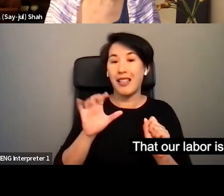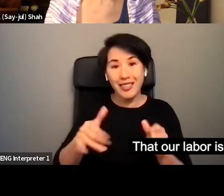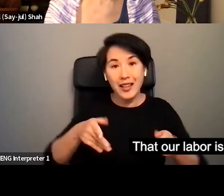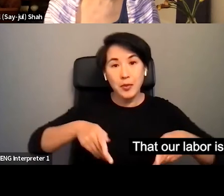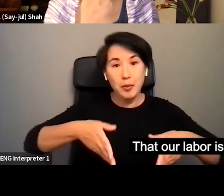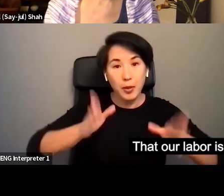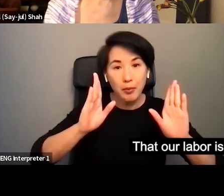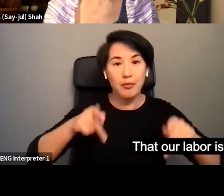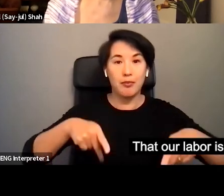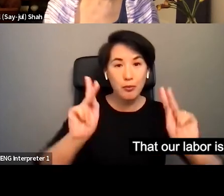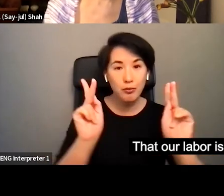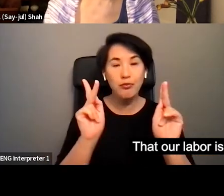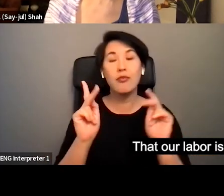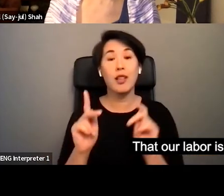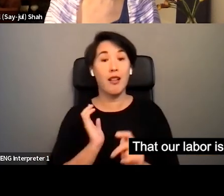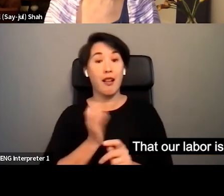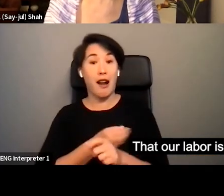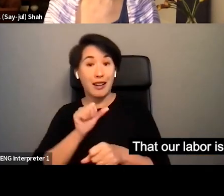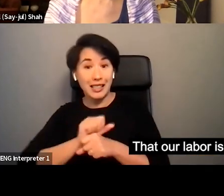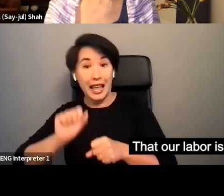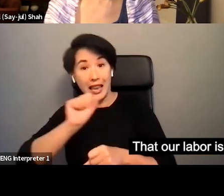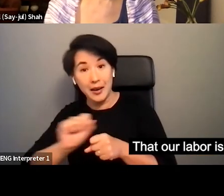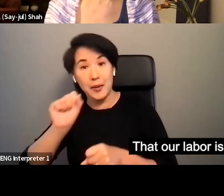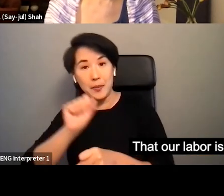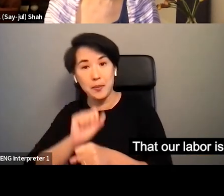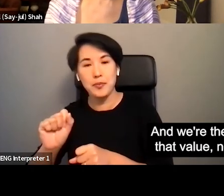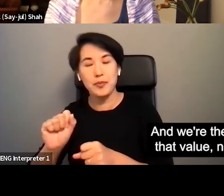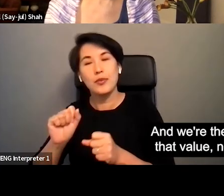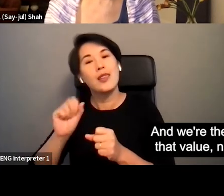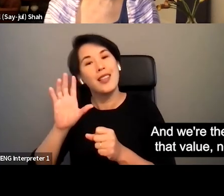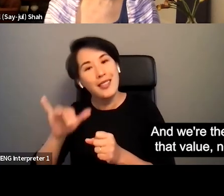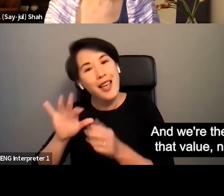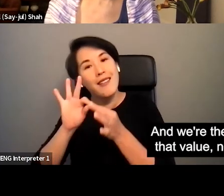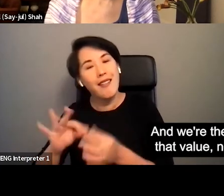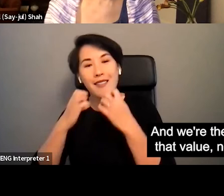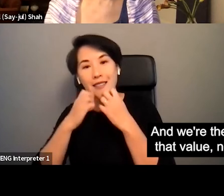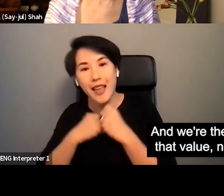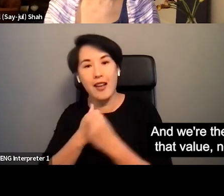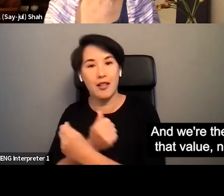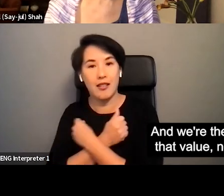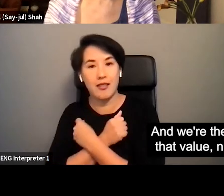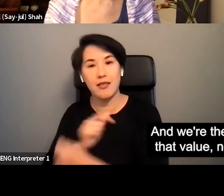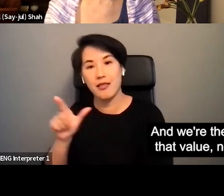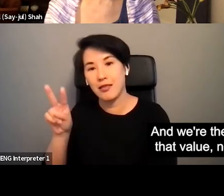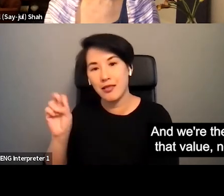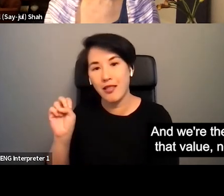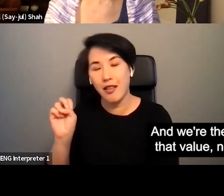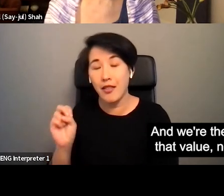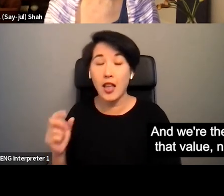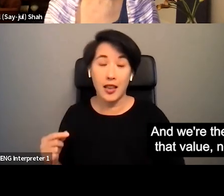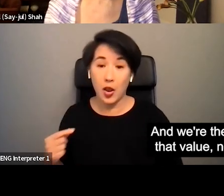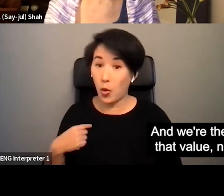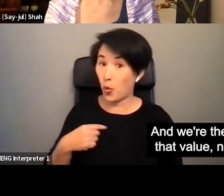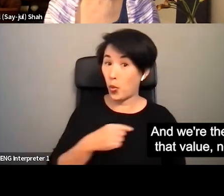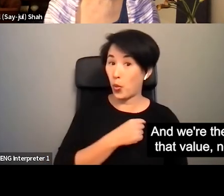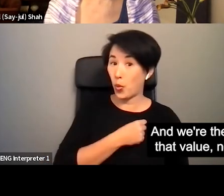labor is about care and love. And we're the ones that